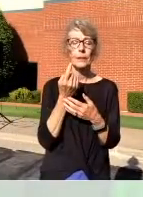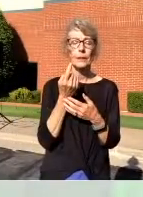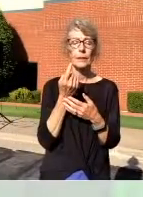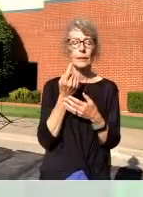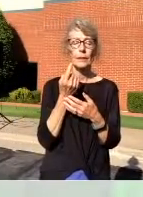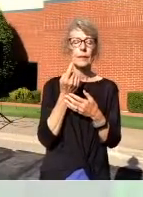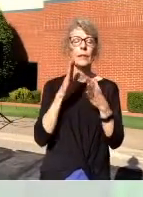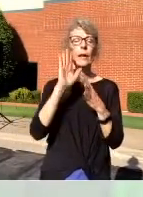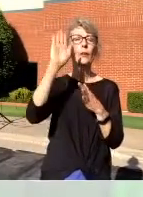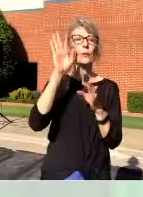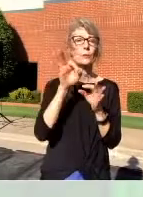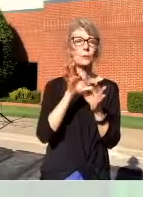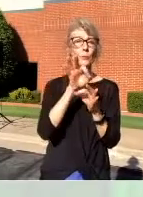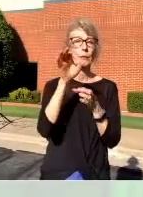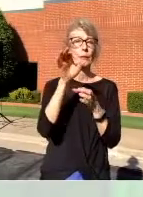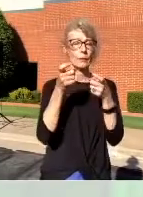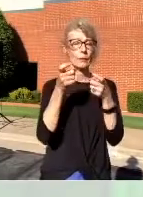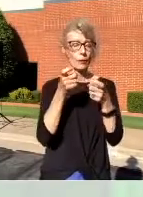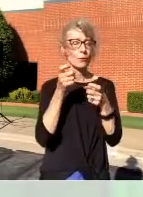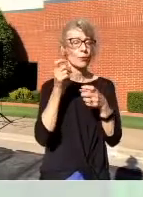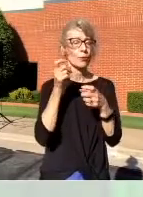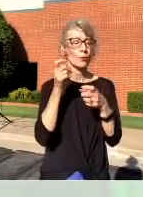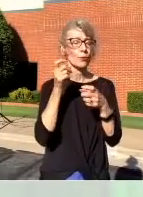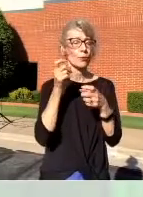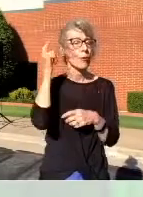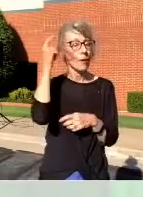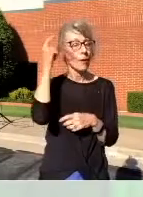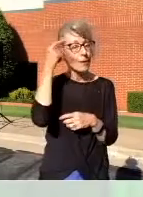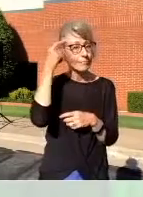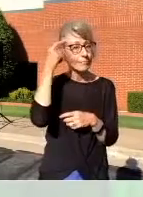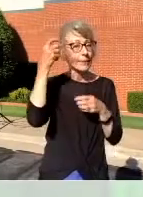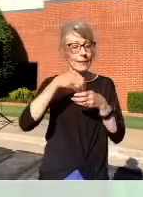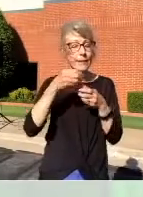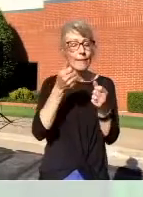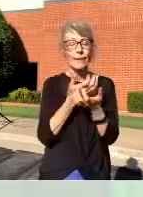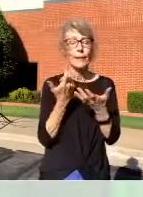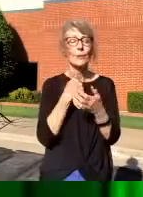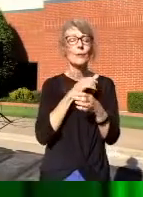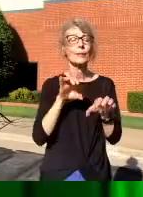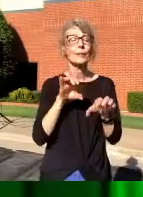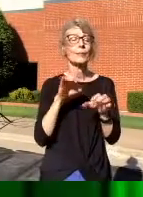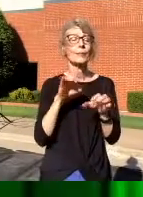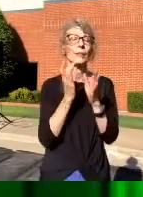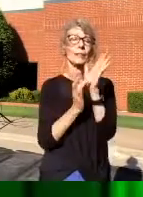do. We pray all this in your son's most powerful name. Amen.